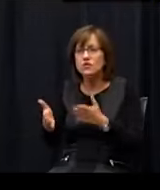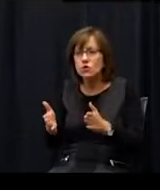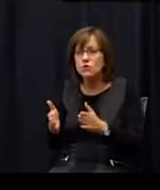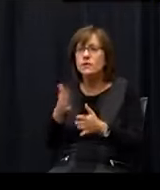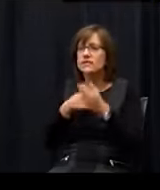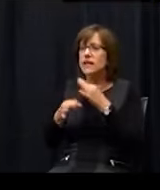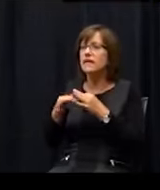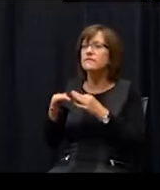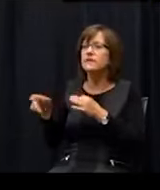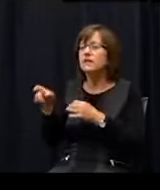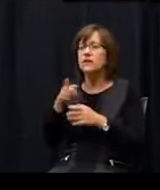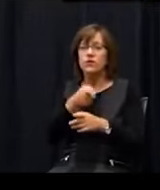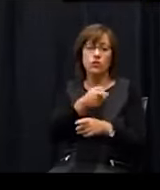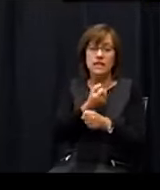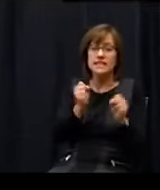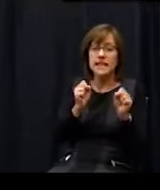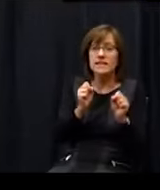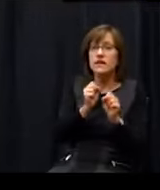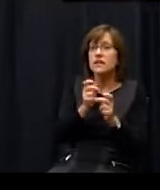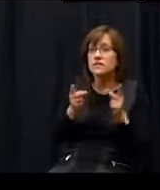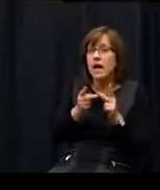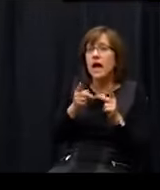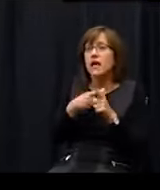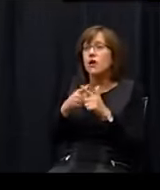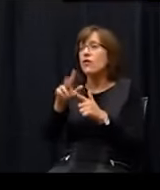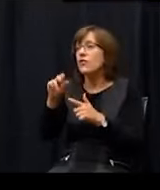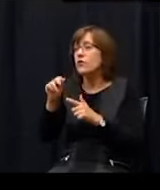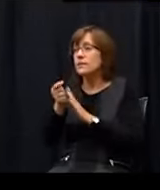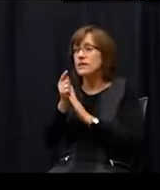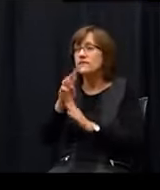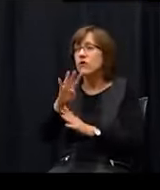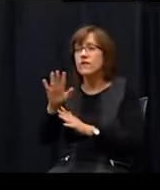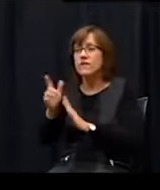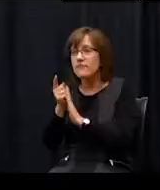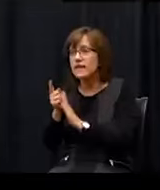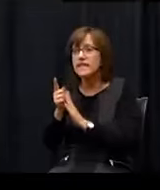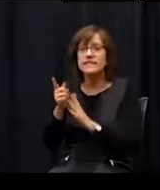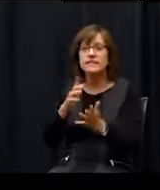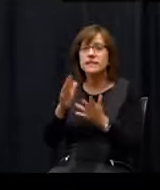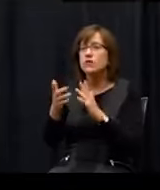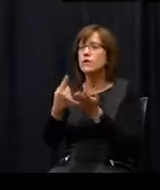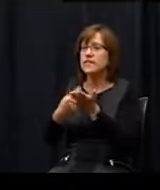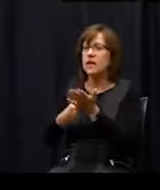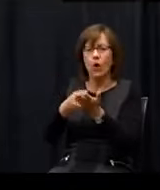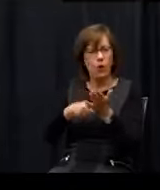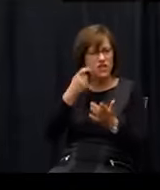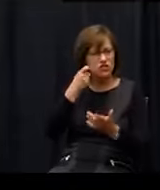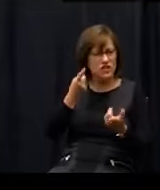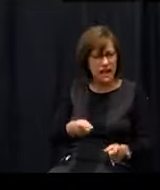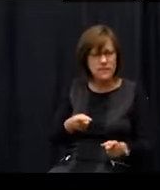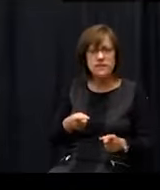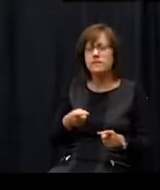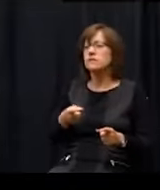Right, And right. So 30 minutes of 45 minutes of English is spent on what just happened in the second, third hour. So.